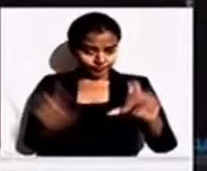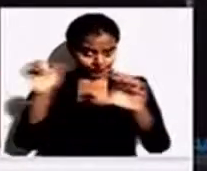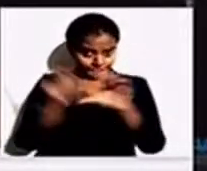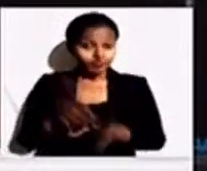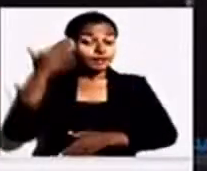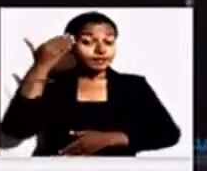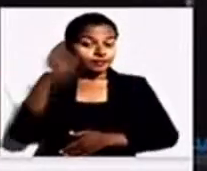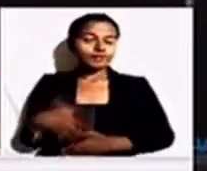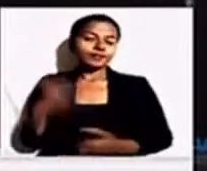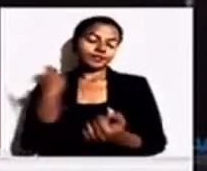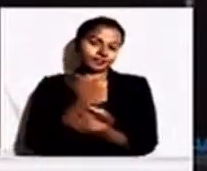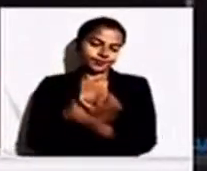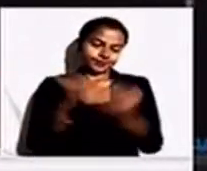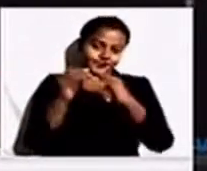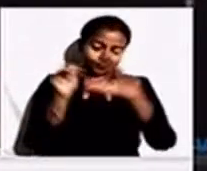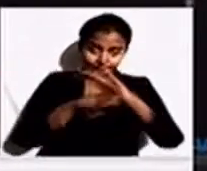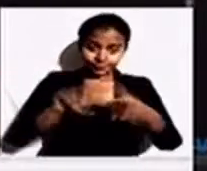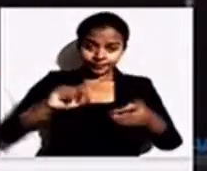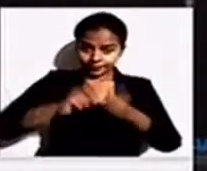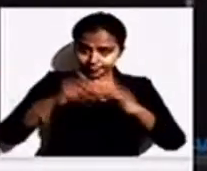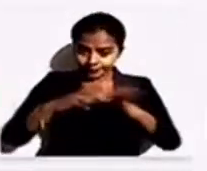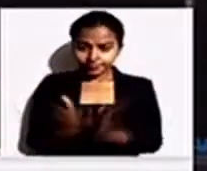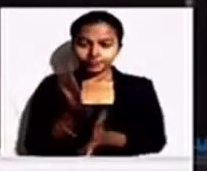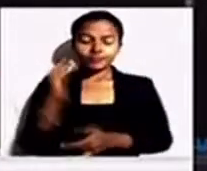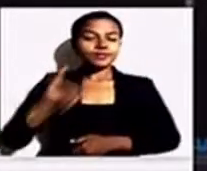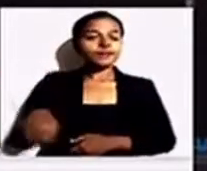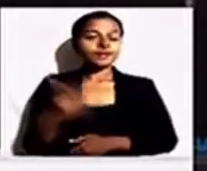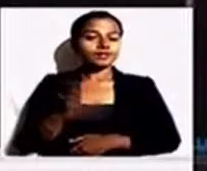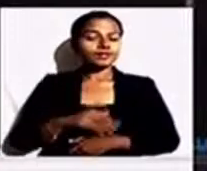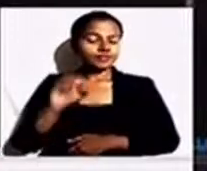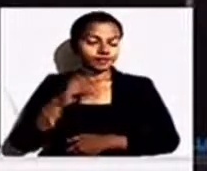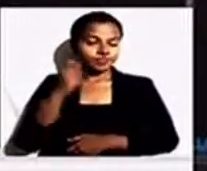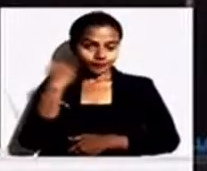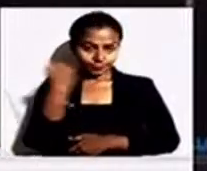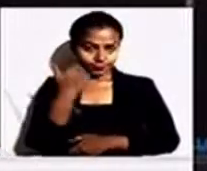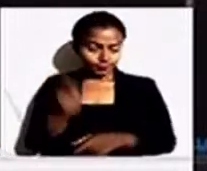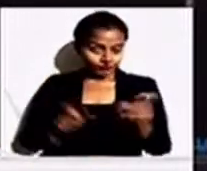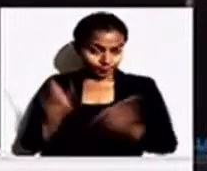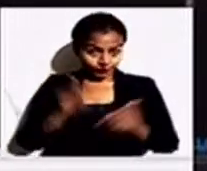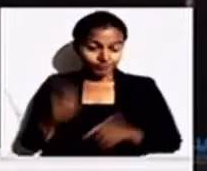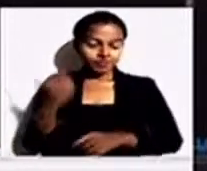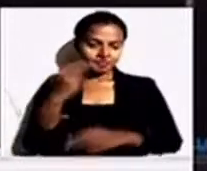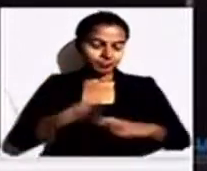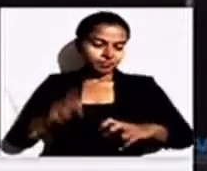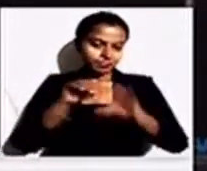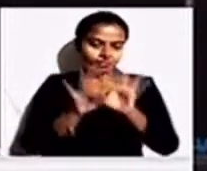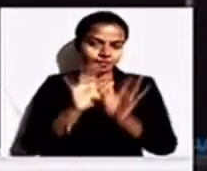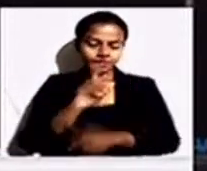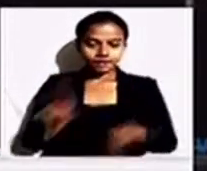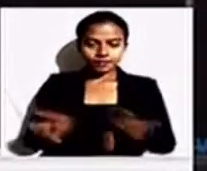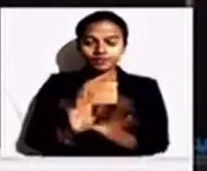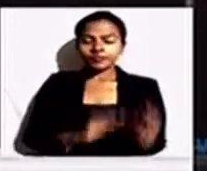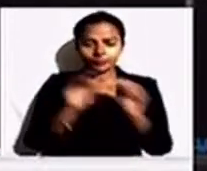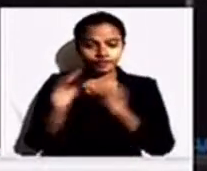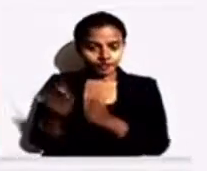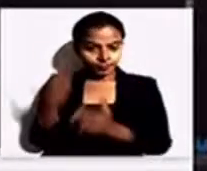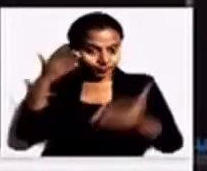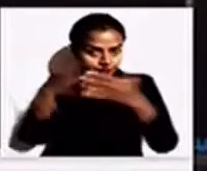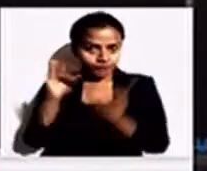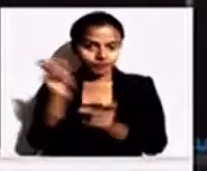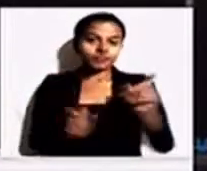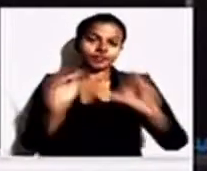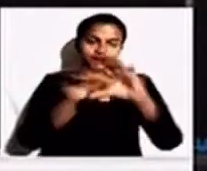while 106 inmates have sustained injuries. Two investigative committees have been appointed to look into this matter. Based on the decisions